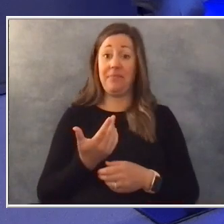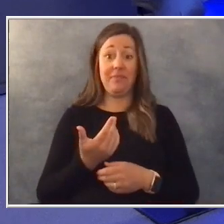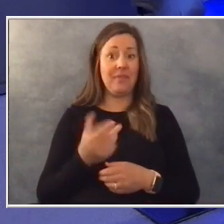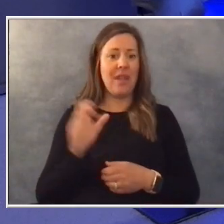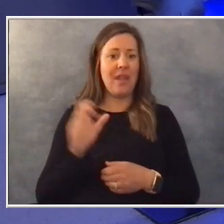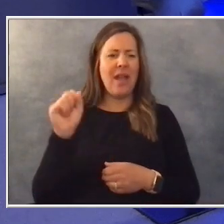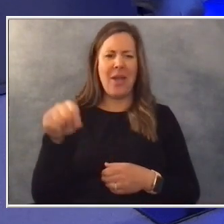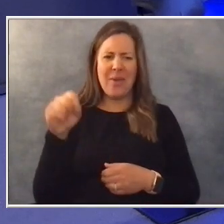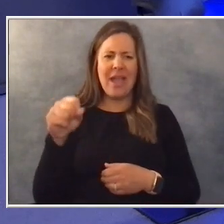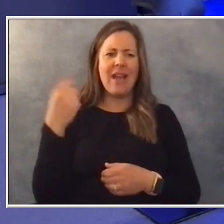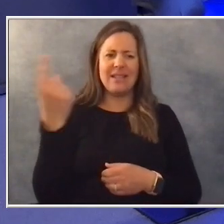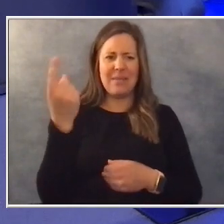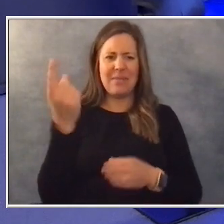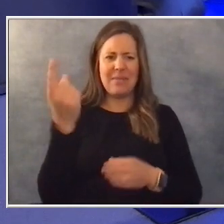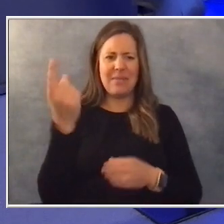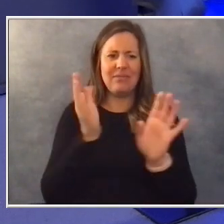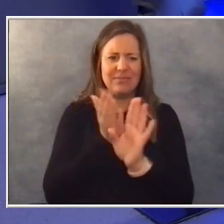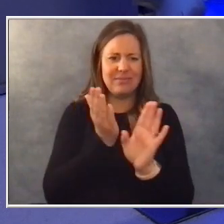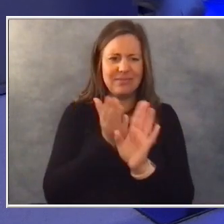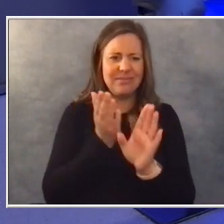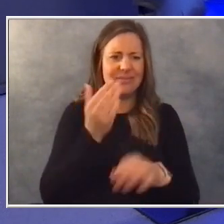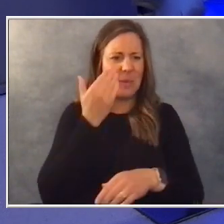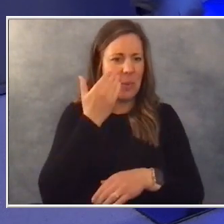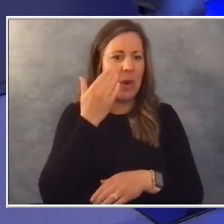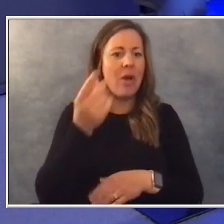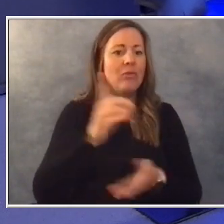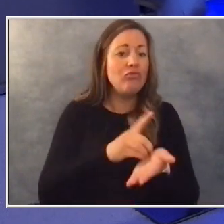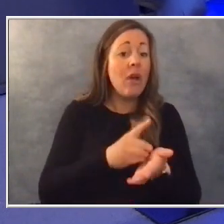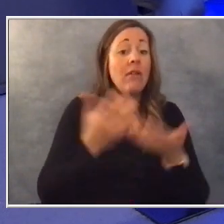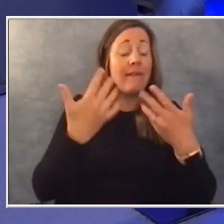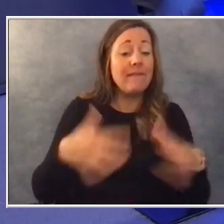that Dr. Spady's gone in, done his job, and now